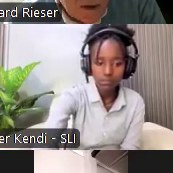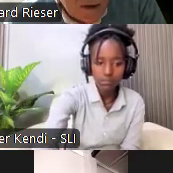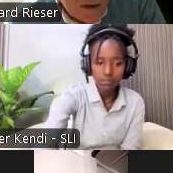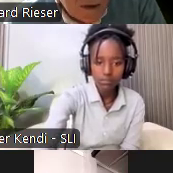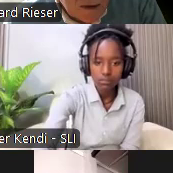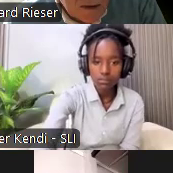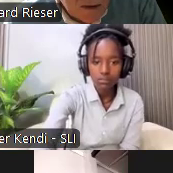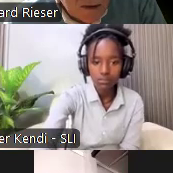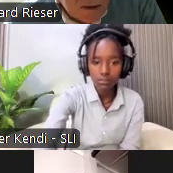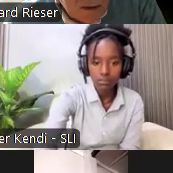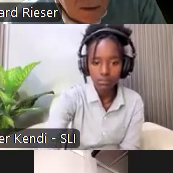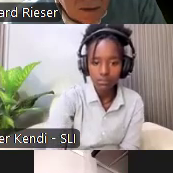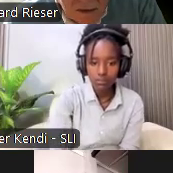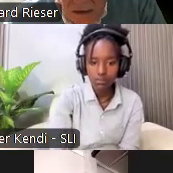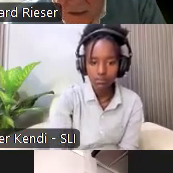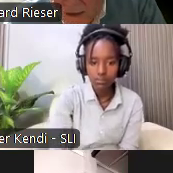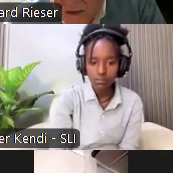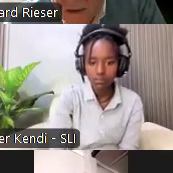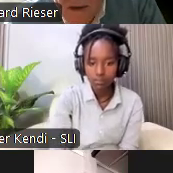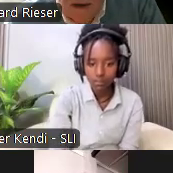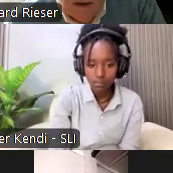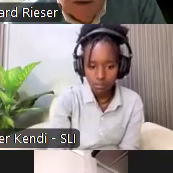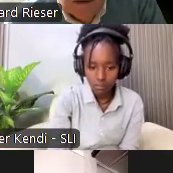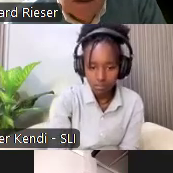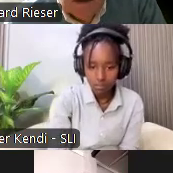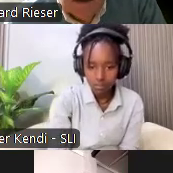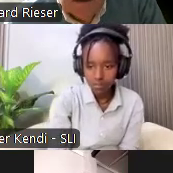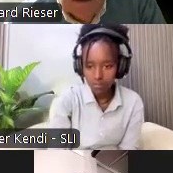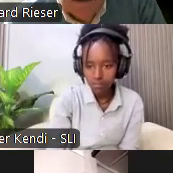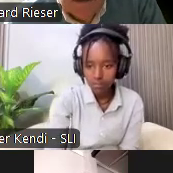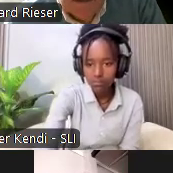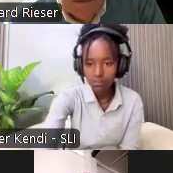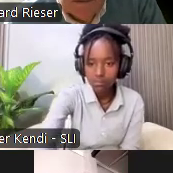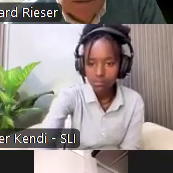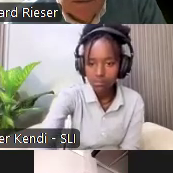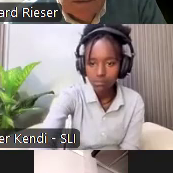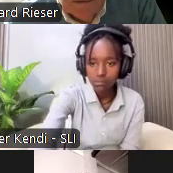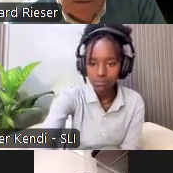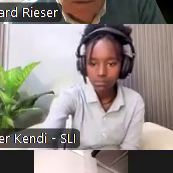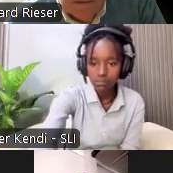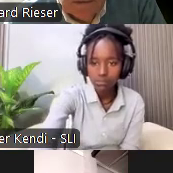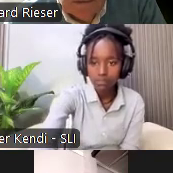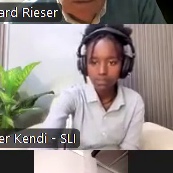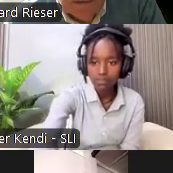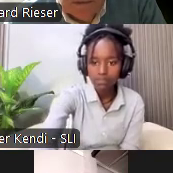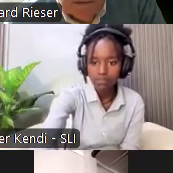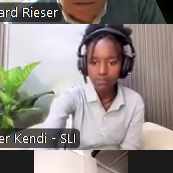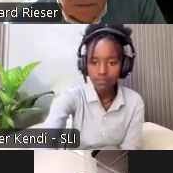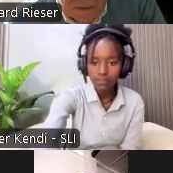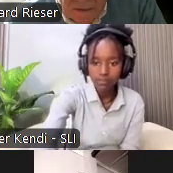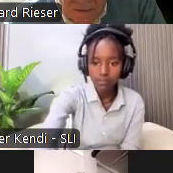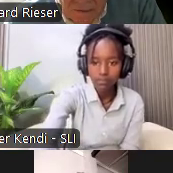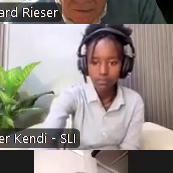not passive recipients of charity or pity. Empowerment is key to this shift. Disabled youth like